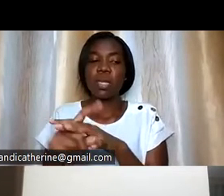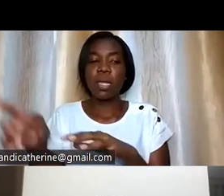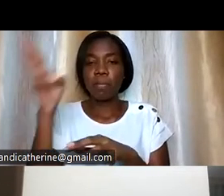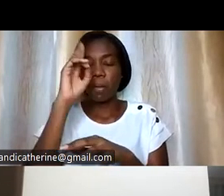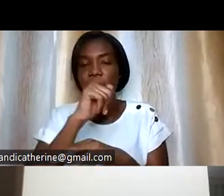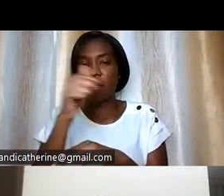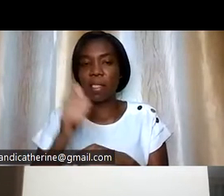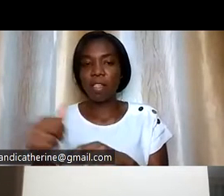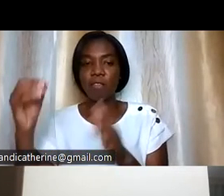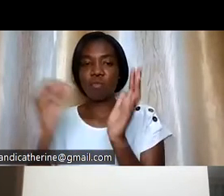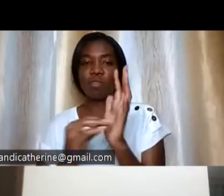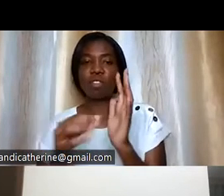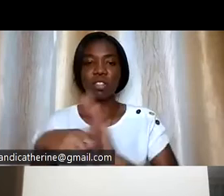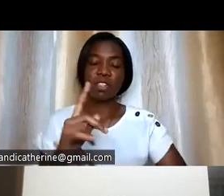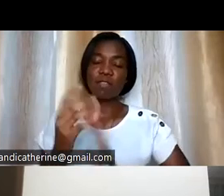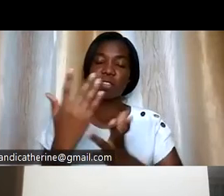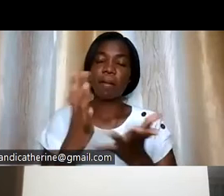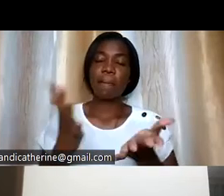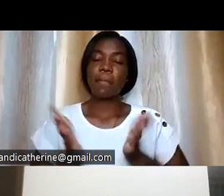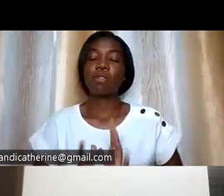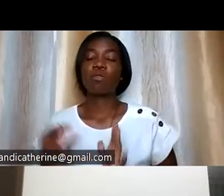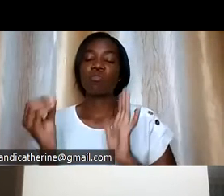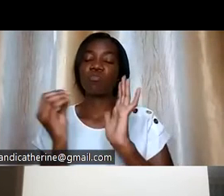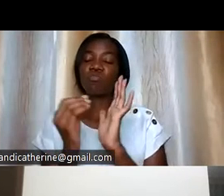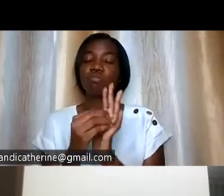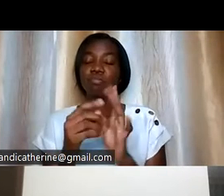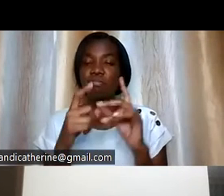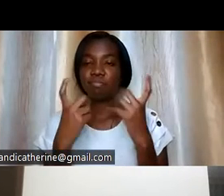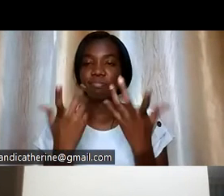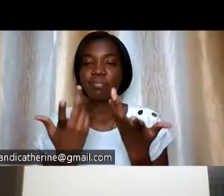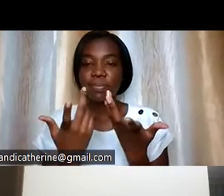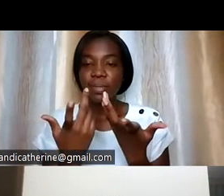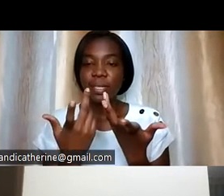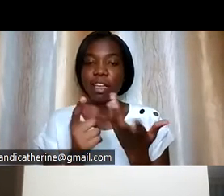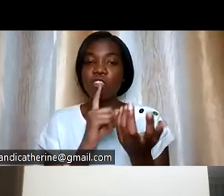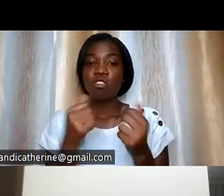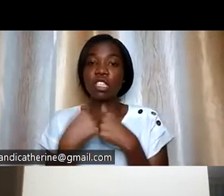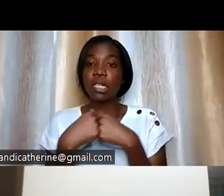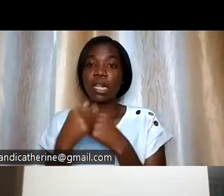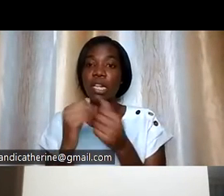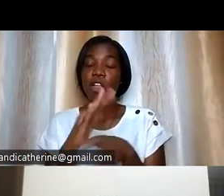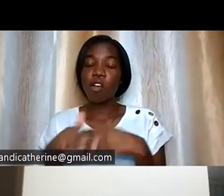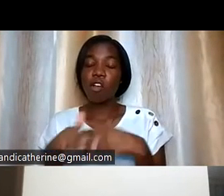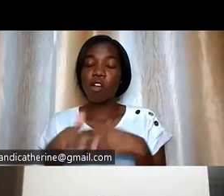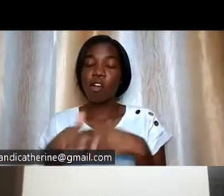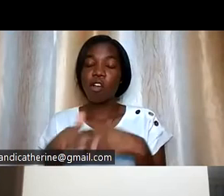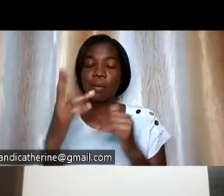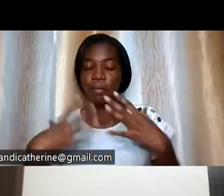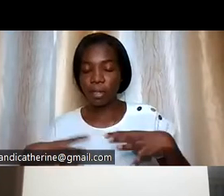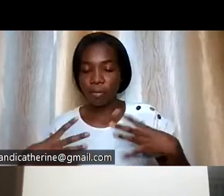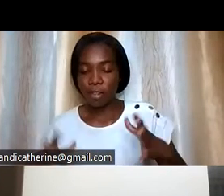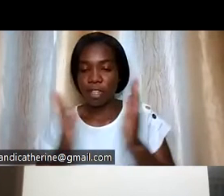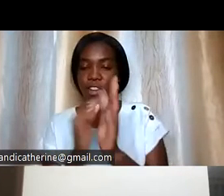help somebody without first putting on your mask. It's a challenge to all of us HR people. And never forget one